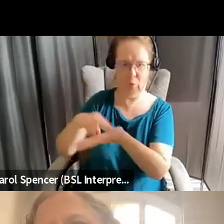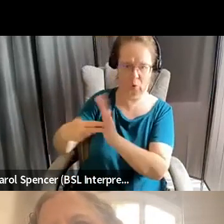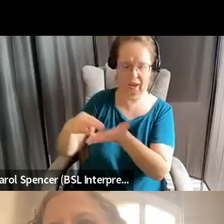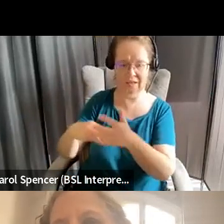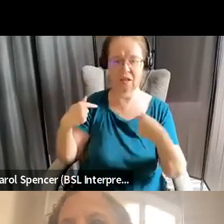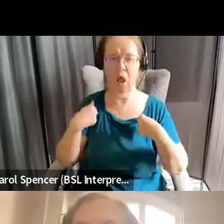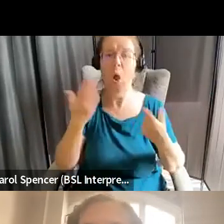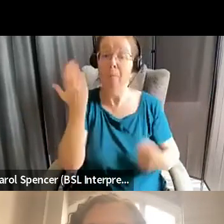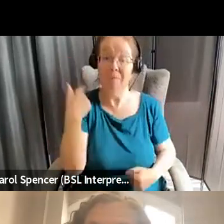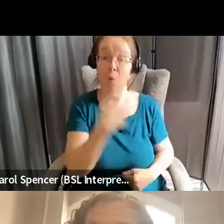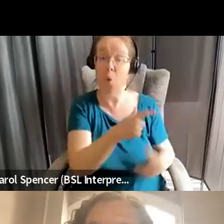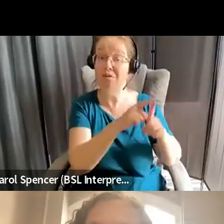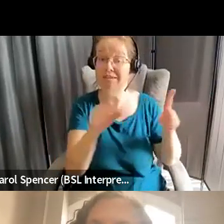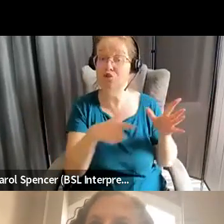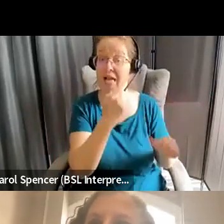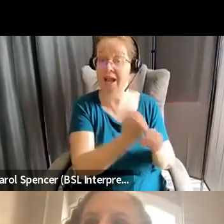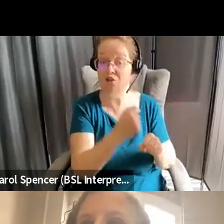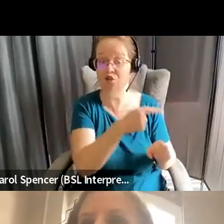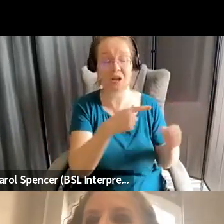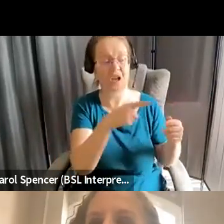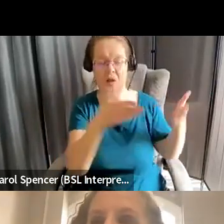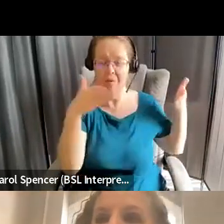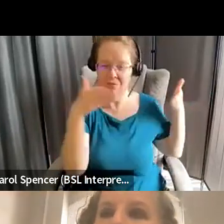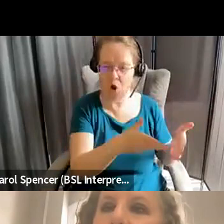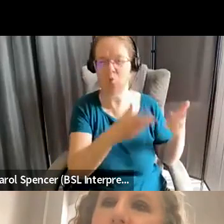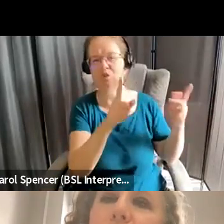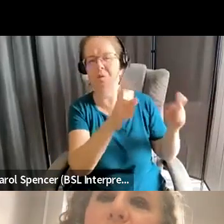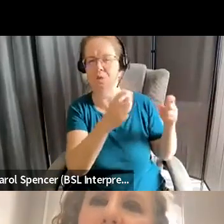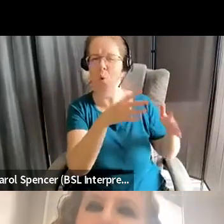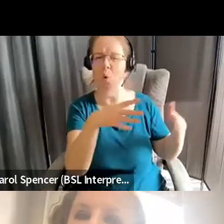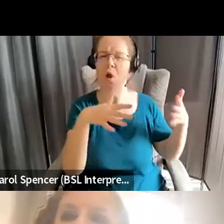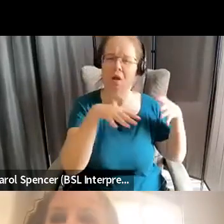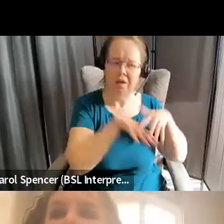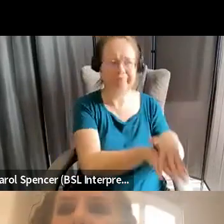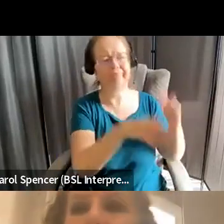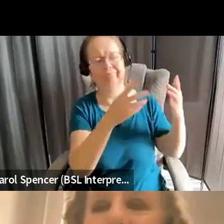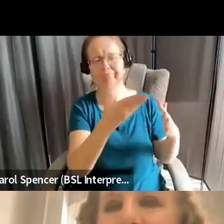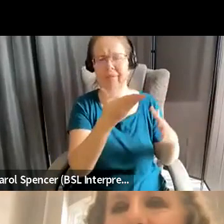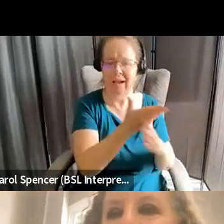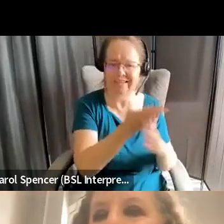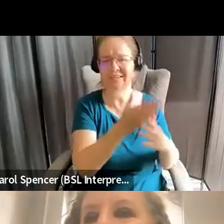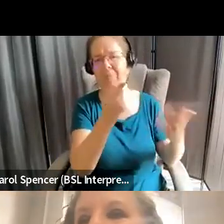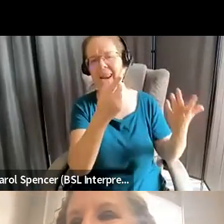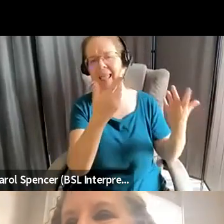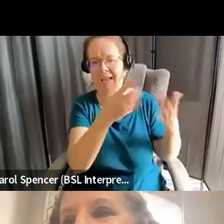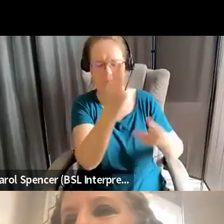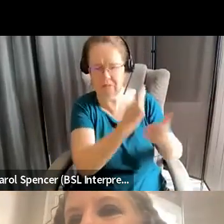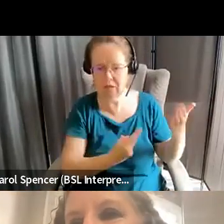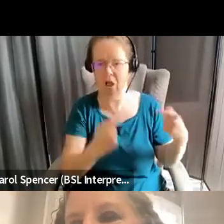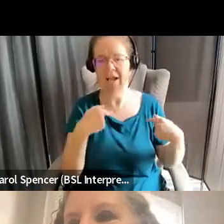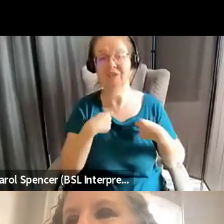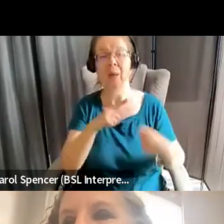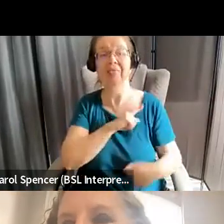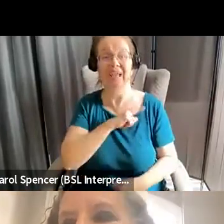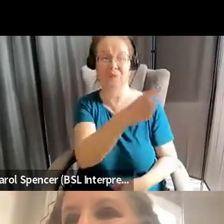did run a digital agency, and we also specialized in accessibility and inclusive design. So this is something that's really close to my heart, which is, I guess, why I've stayed in